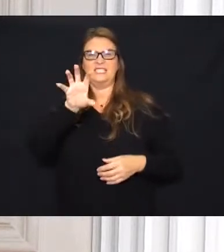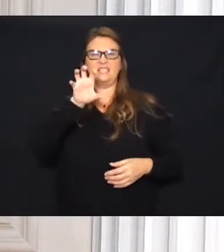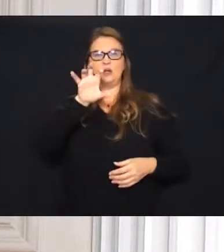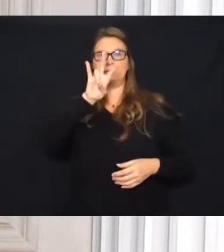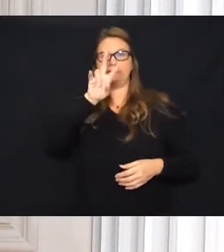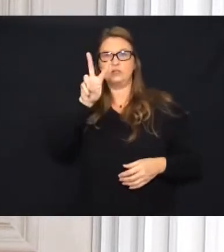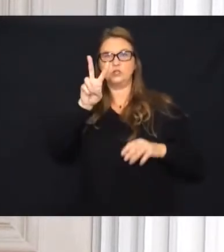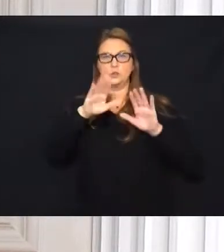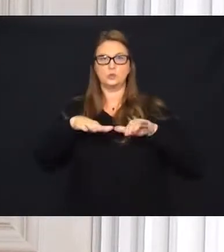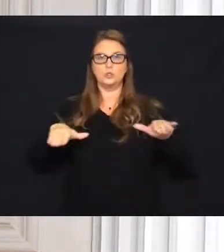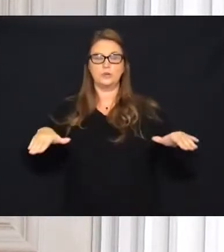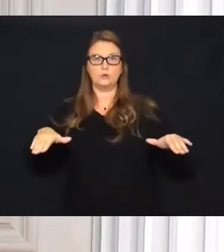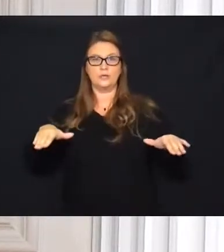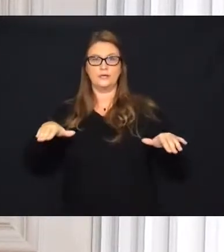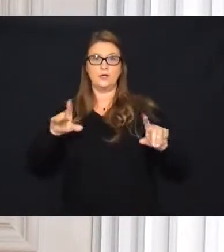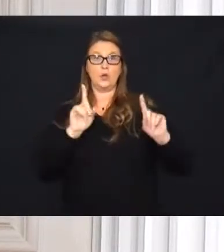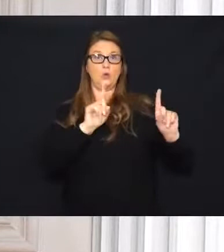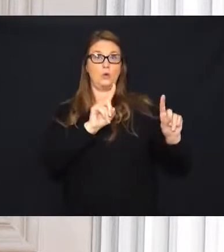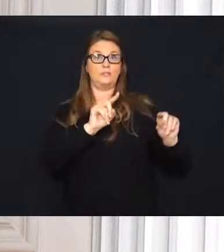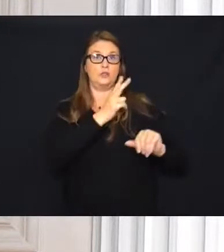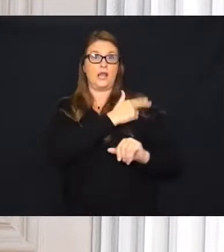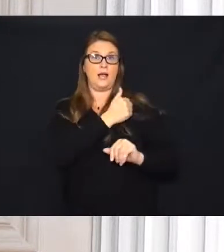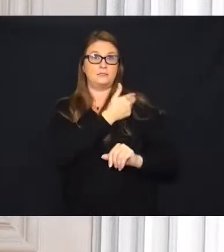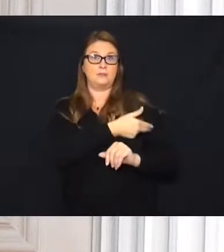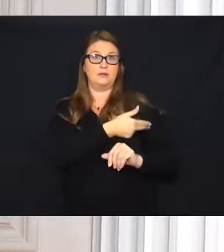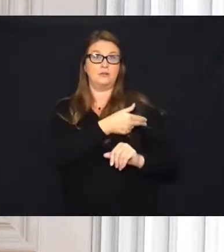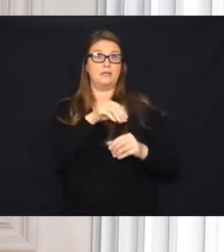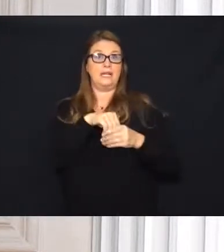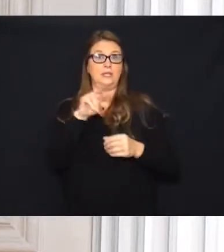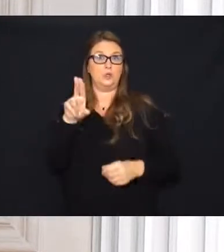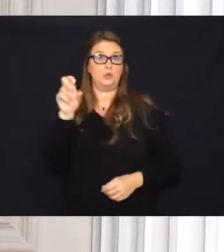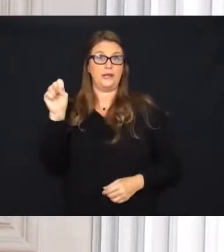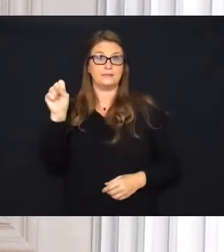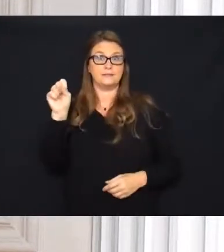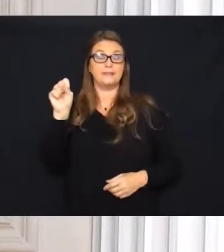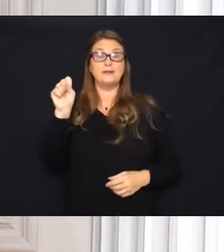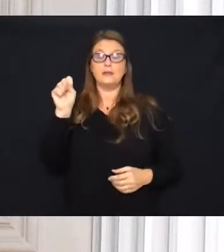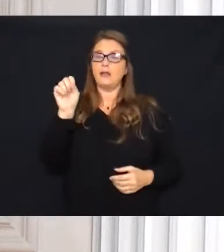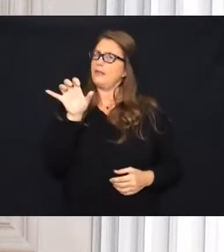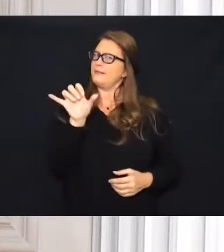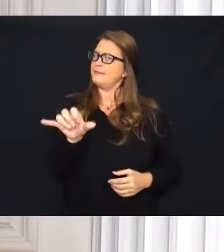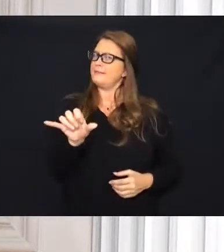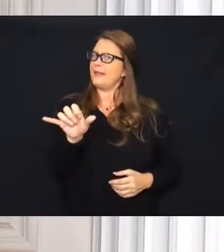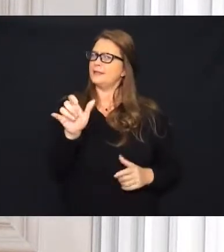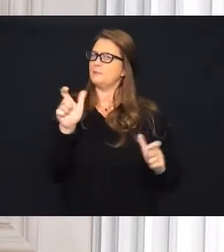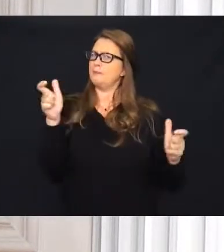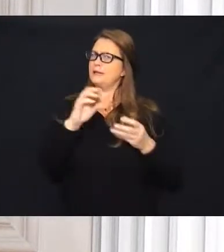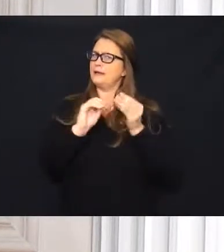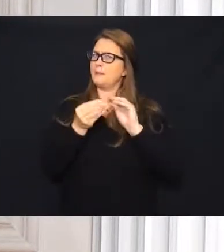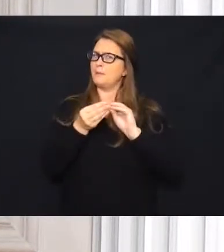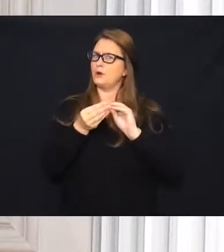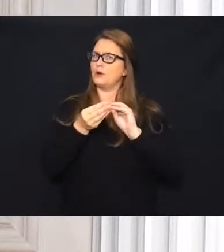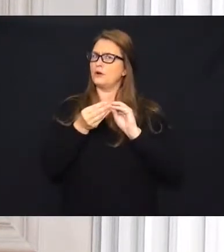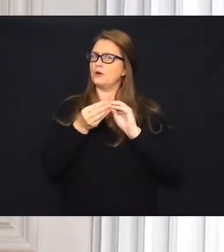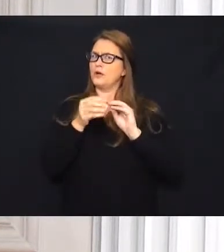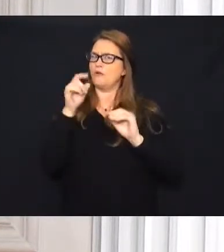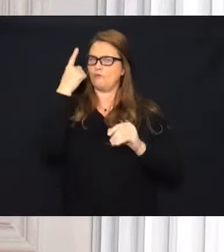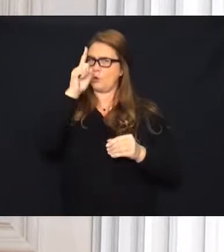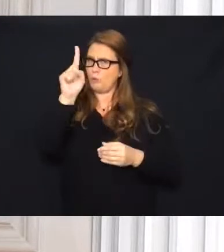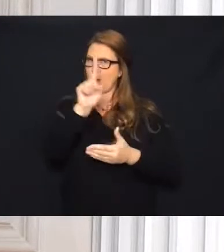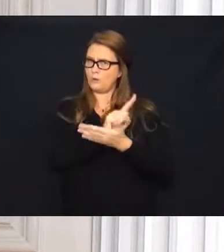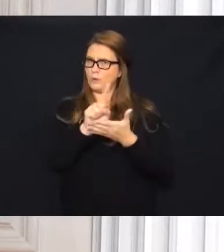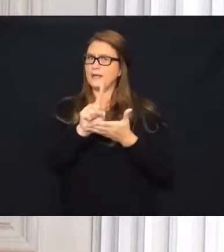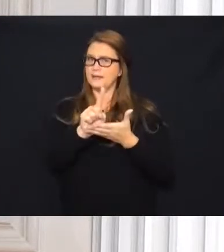children admitted to hospitals in the United States, which is a substantial increase in a week.